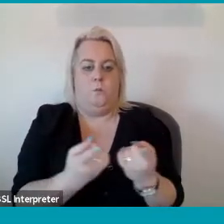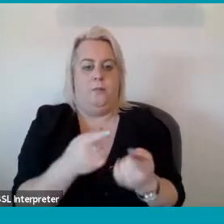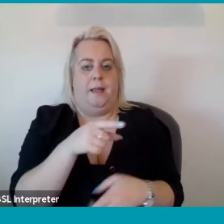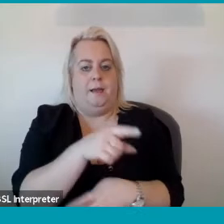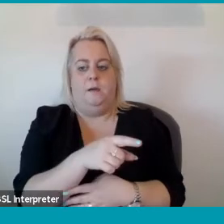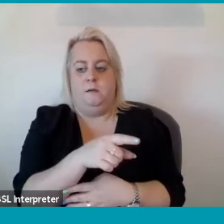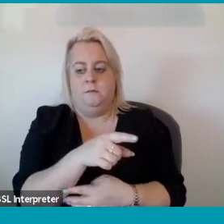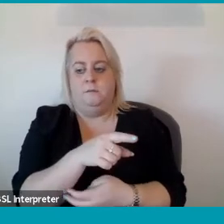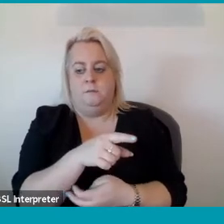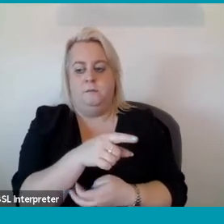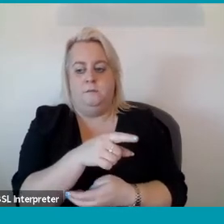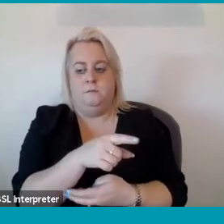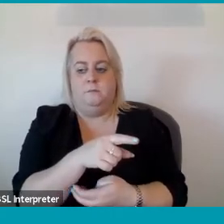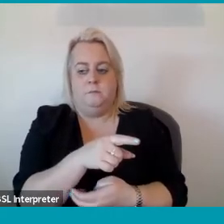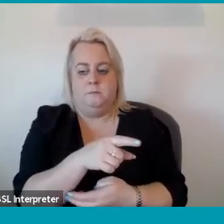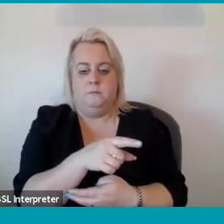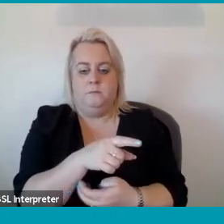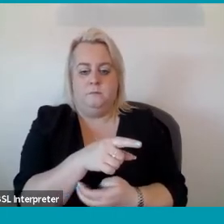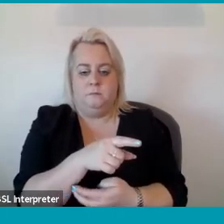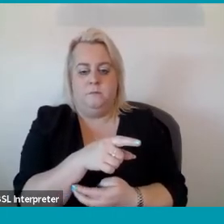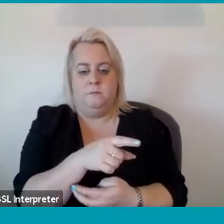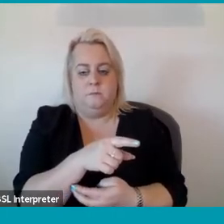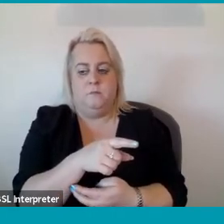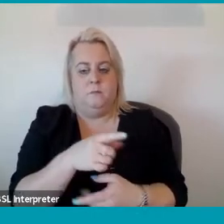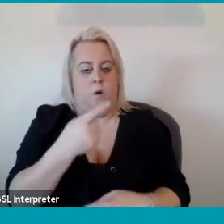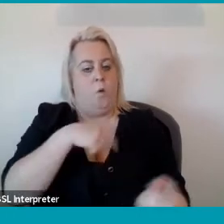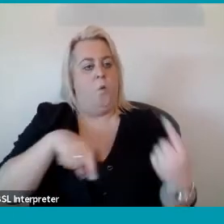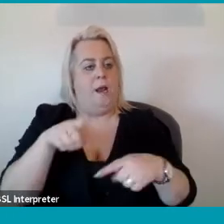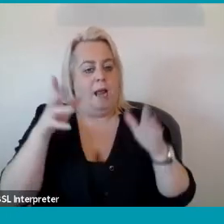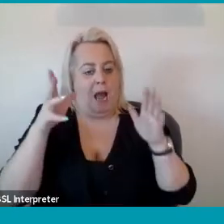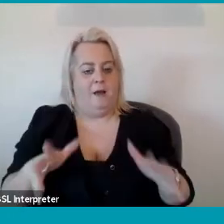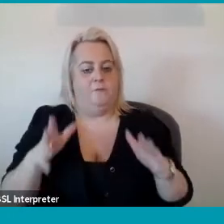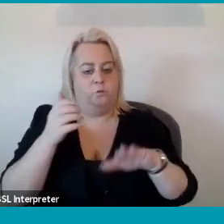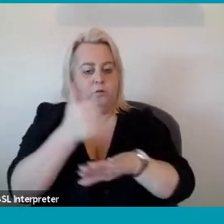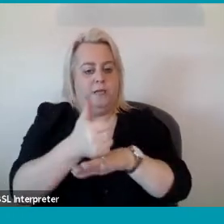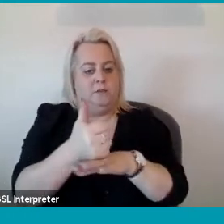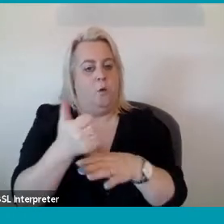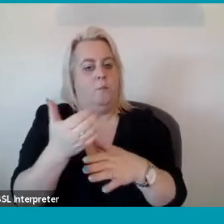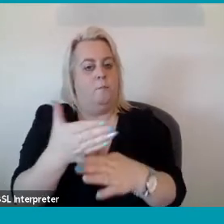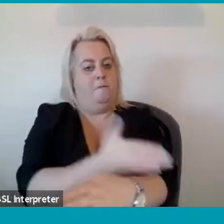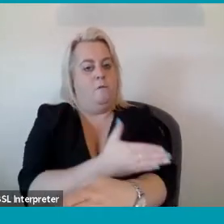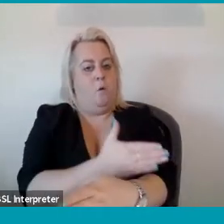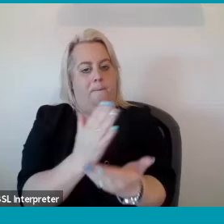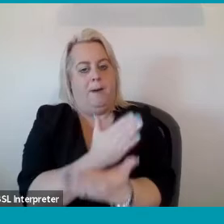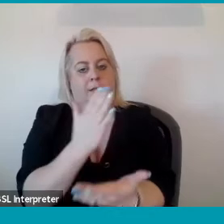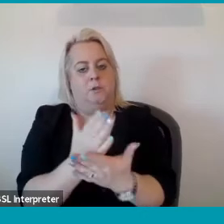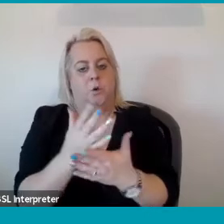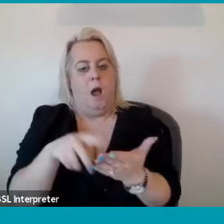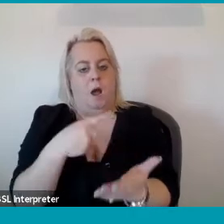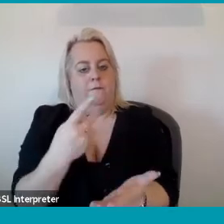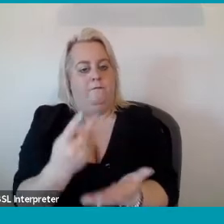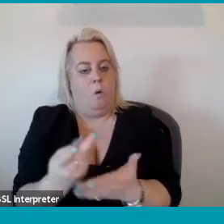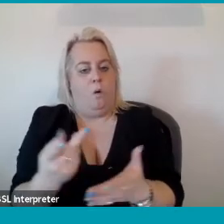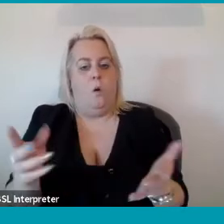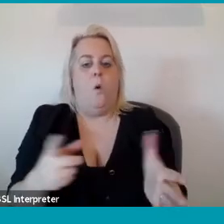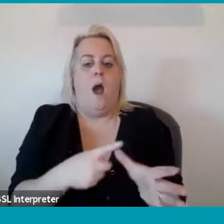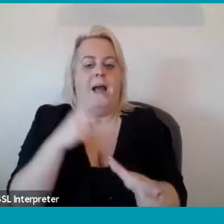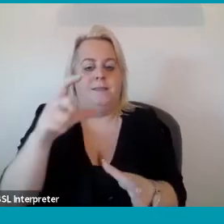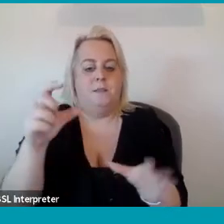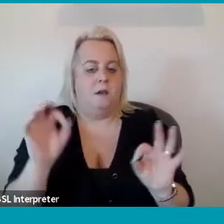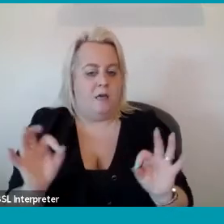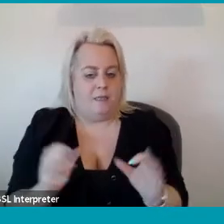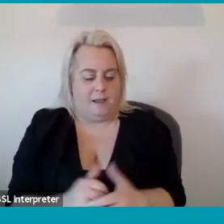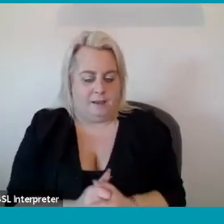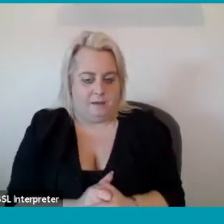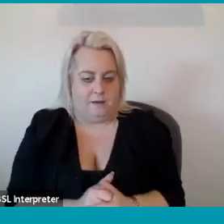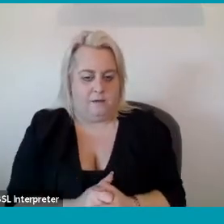we are going to make sure that we don't have an accident. So for example, someone who is blind will